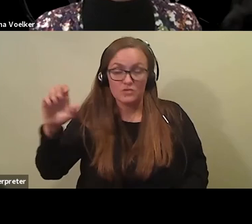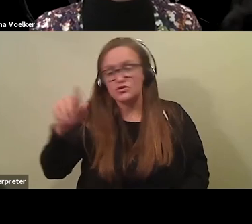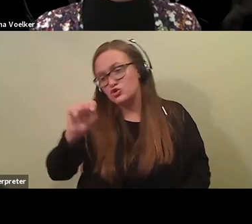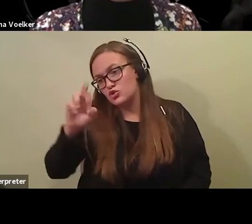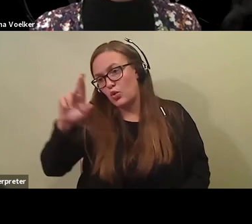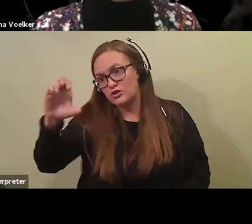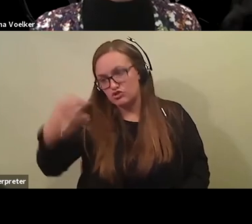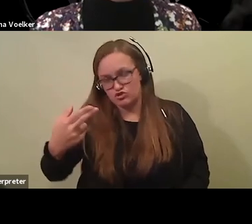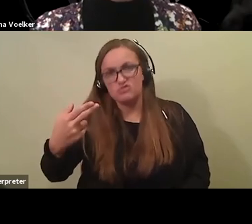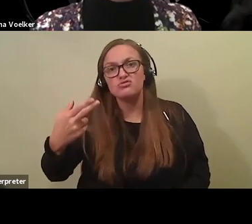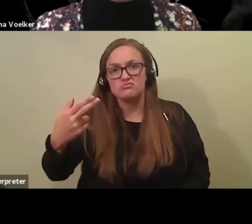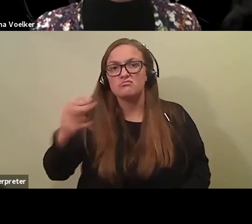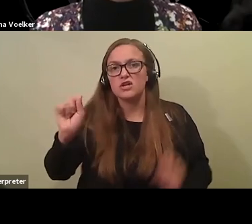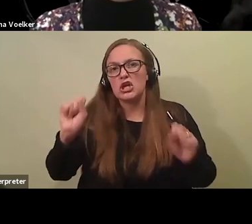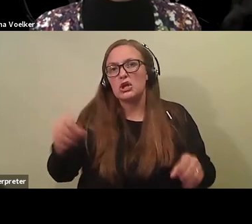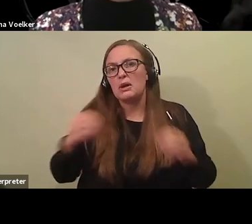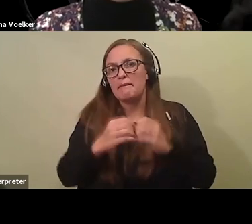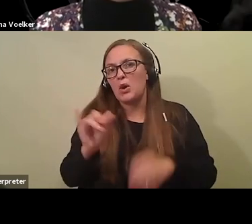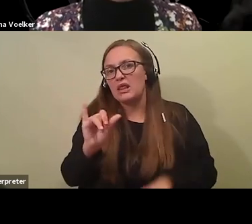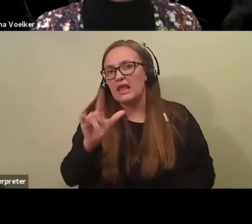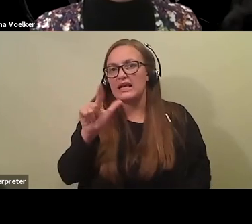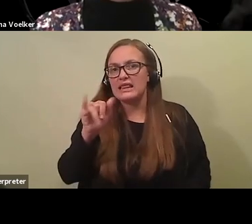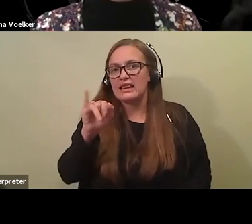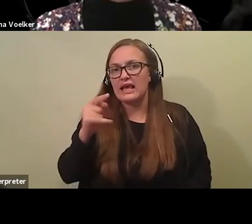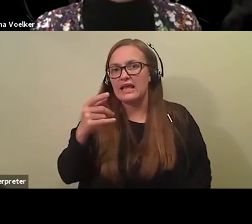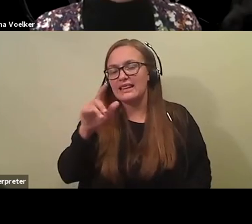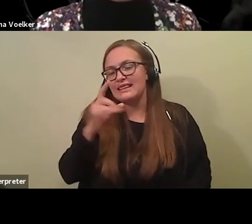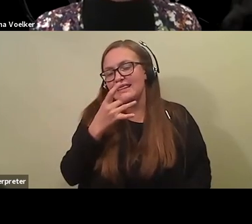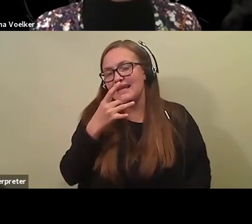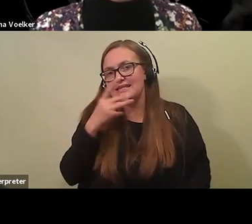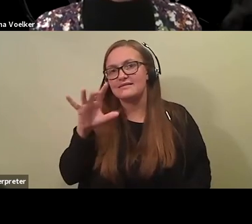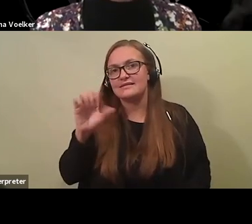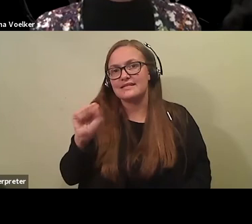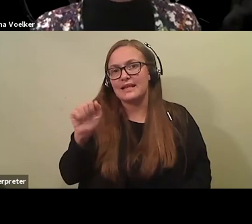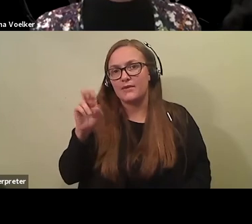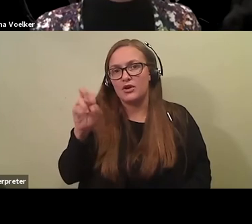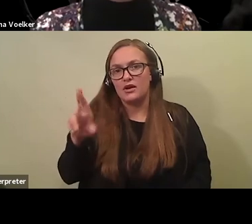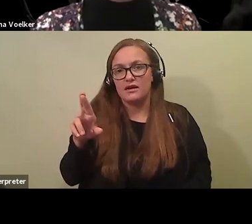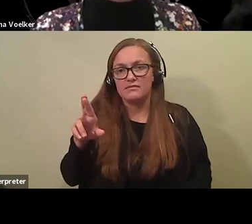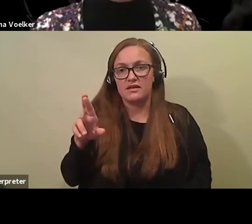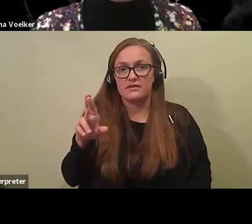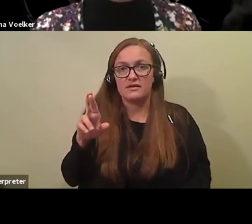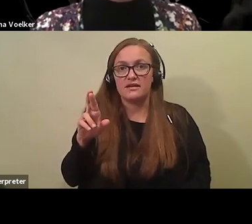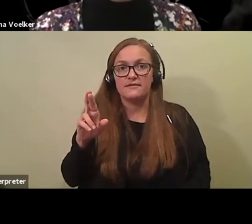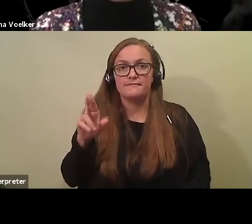something like that. So you could make cool lights and